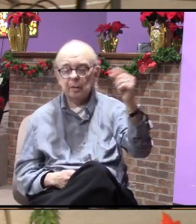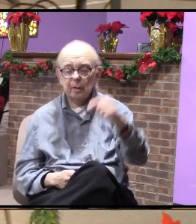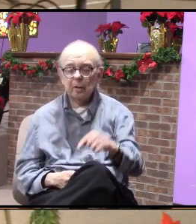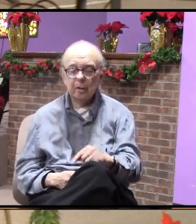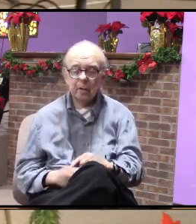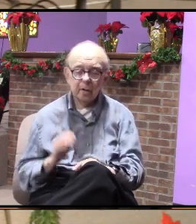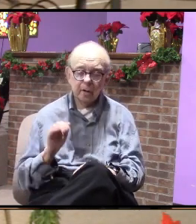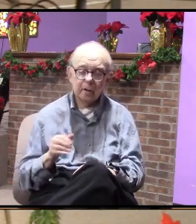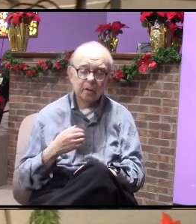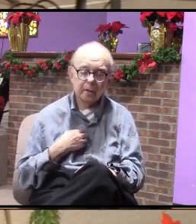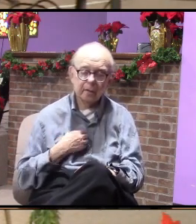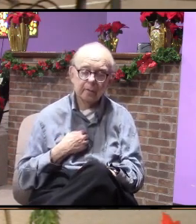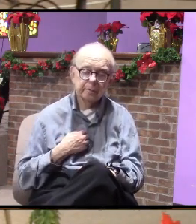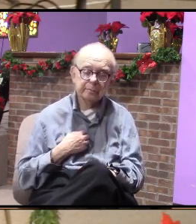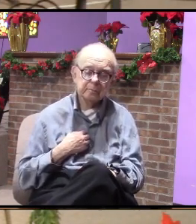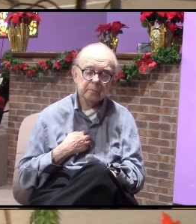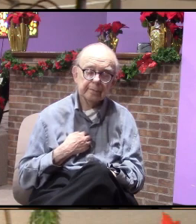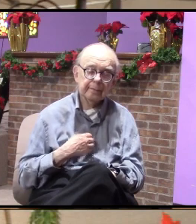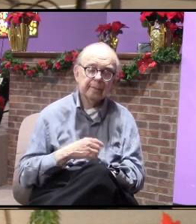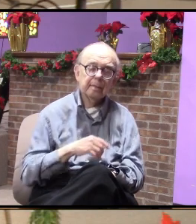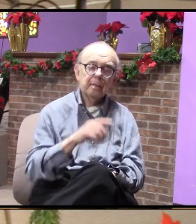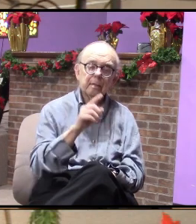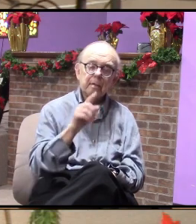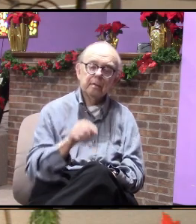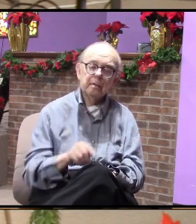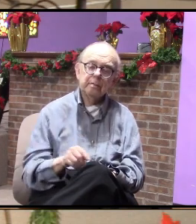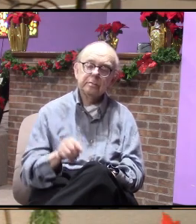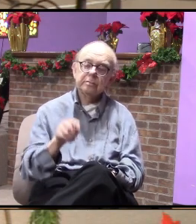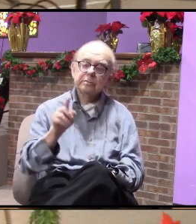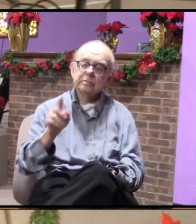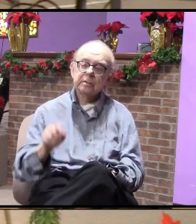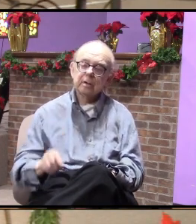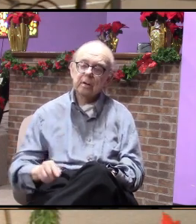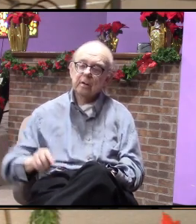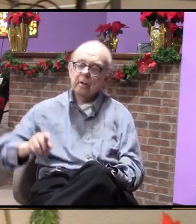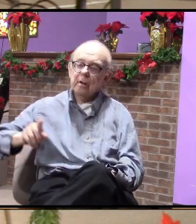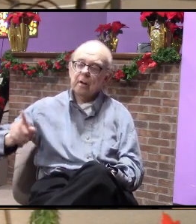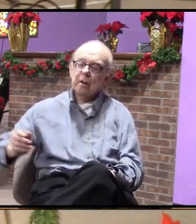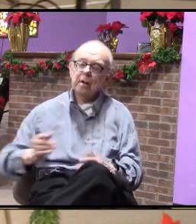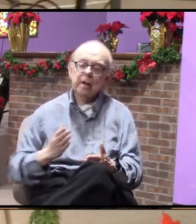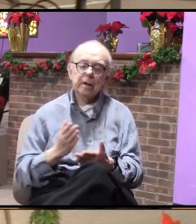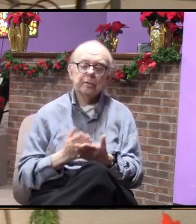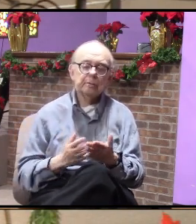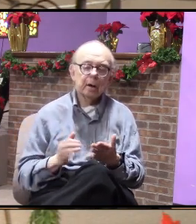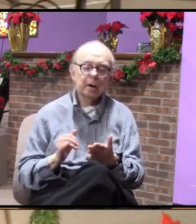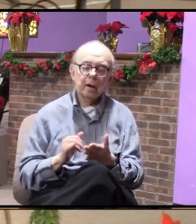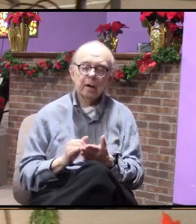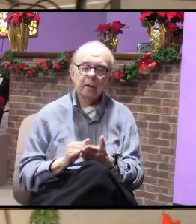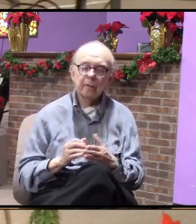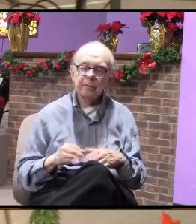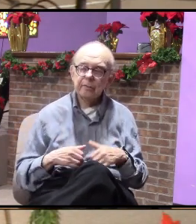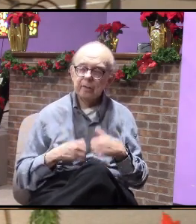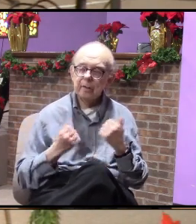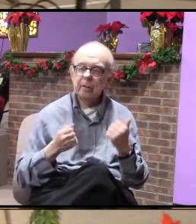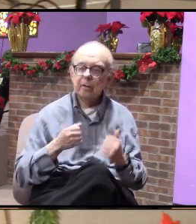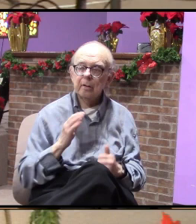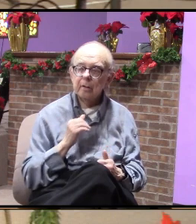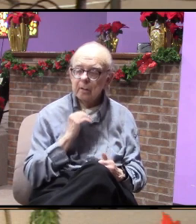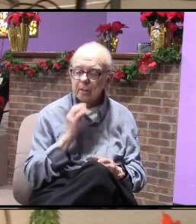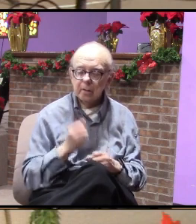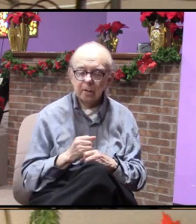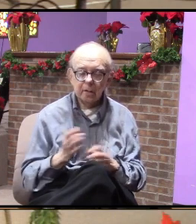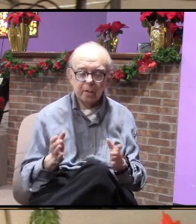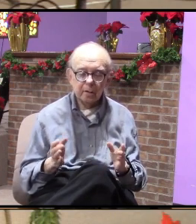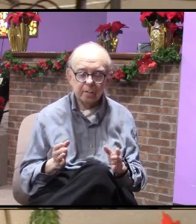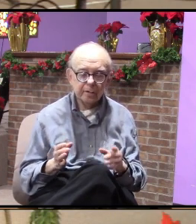Yes, I will have my mountains, and yes, I will have my valleys. That is part of life. God doesn't make it